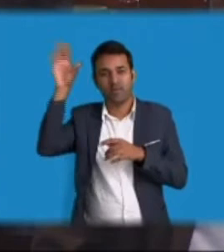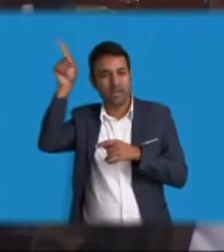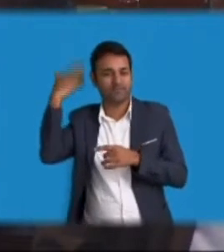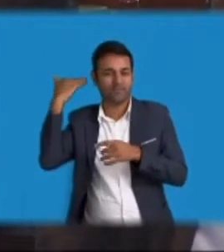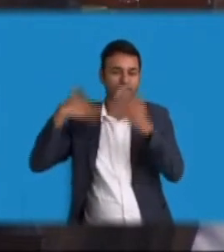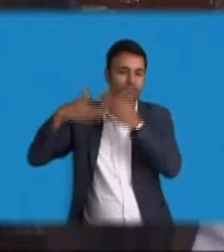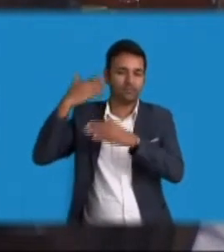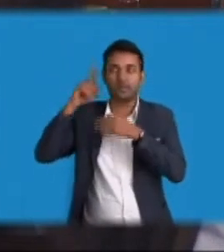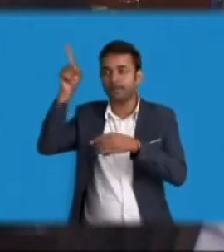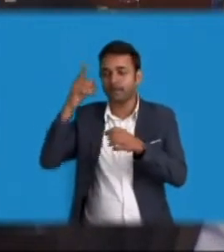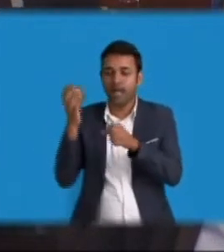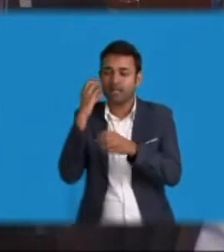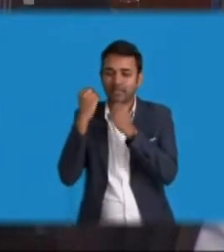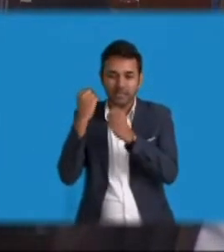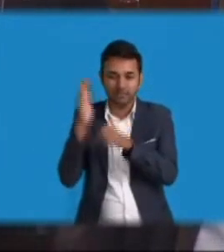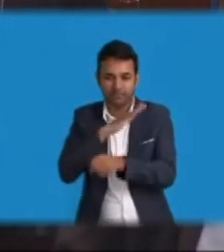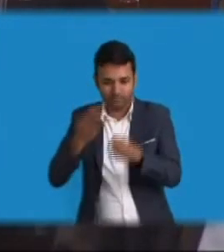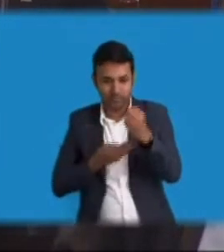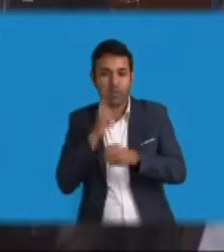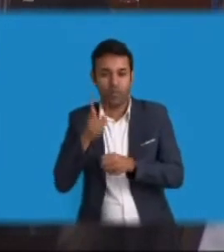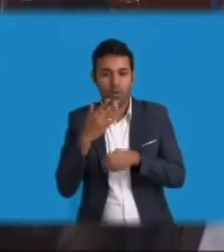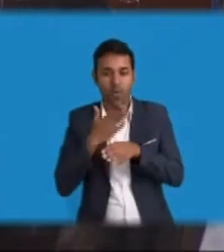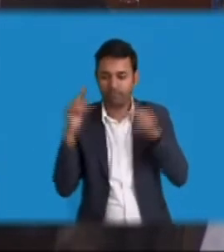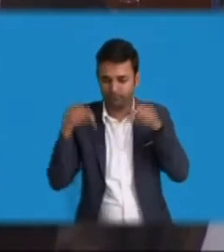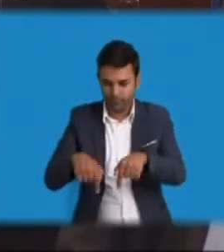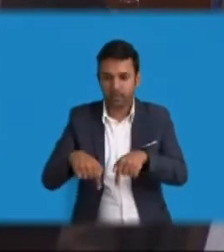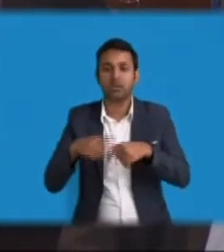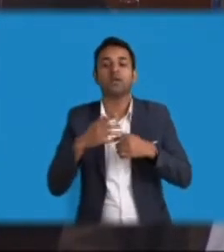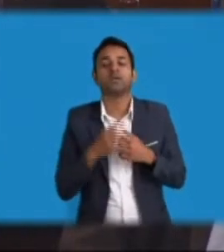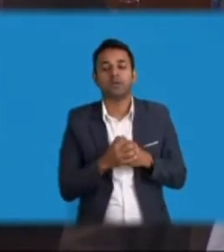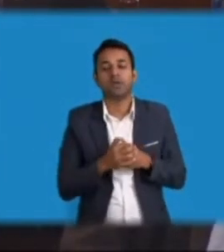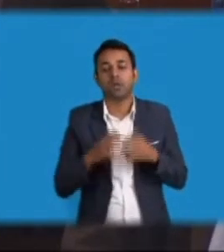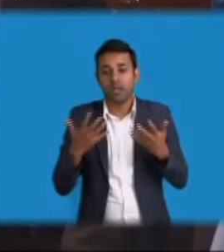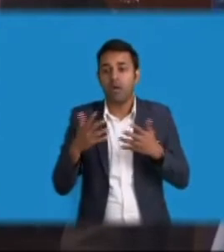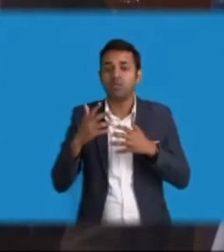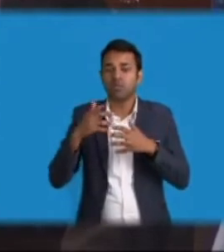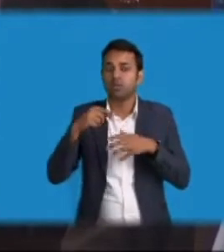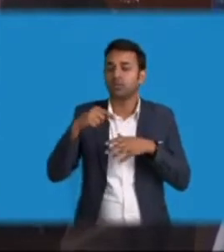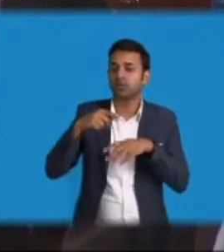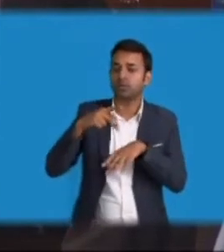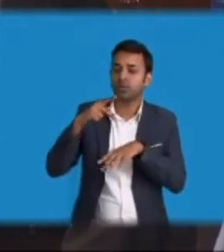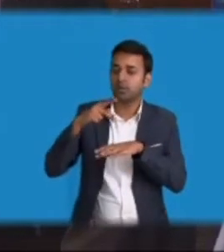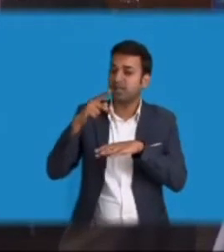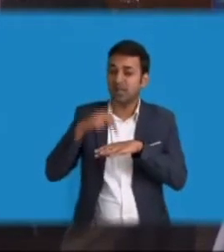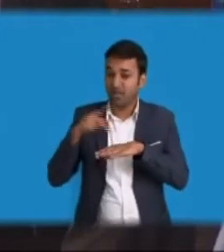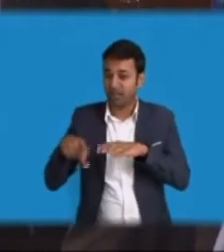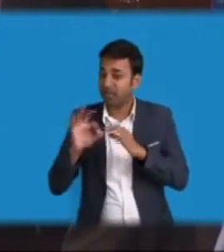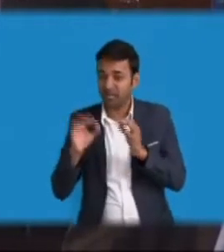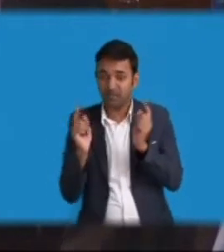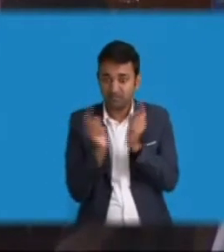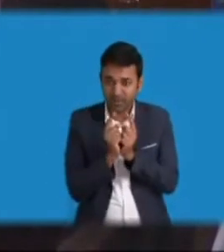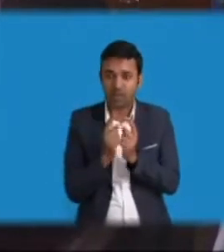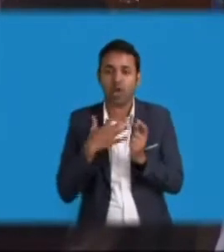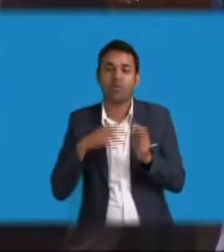Madam Speaker, let me take this occasion, as Parliament does not meet before the date, to wish in advance a happy Mother's Day to